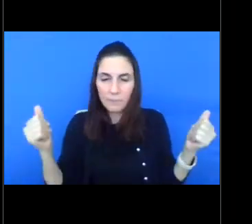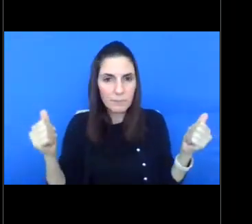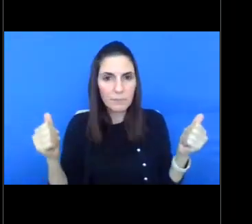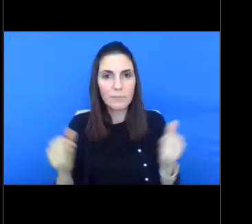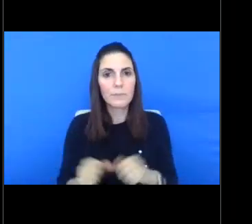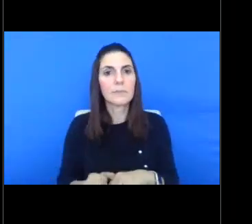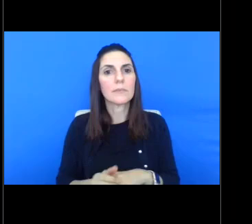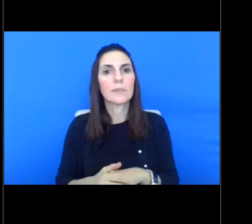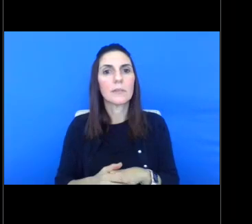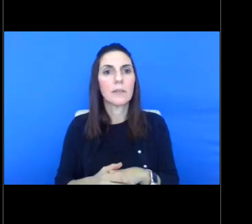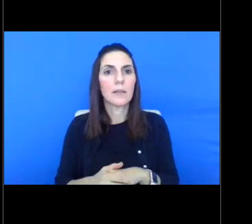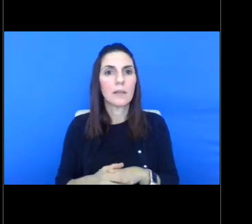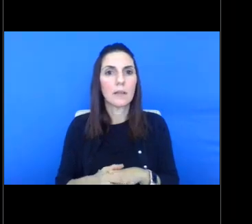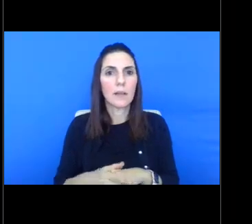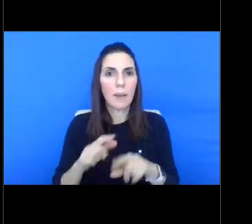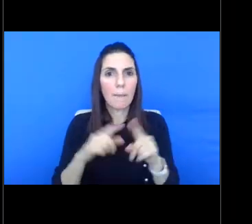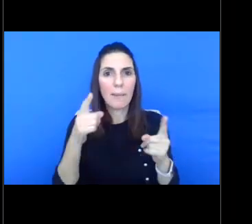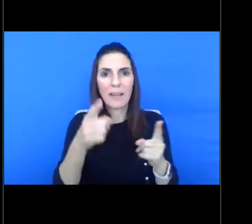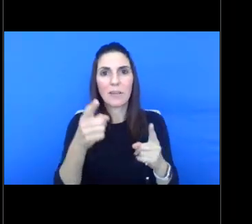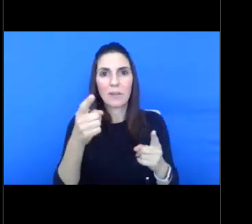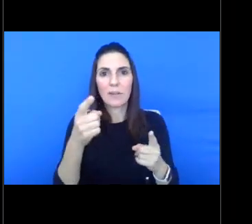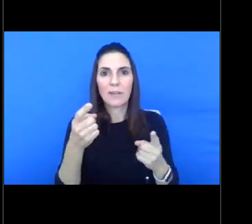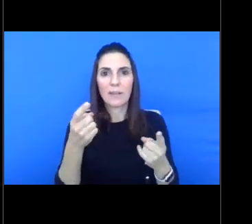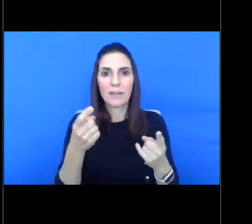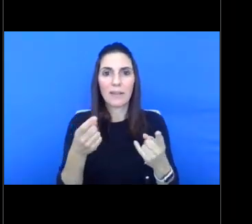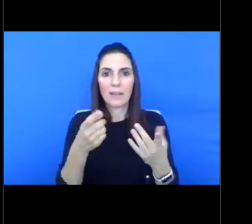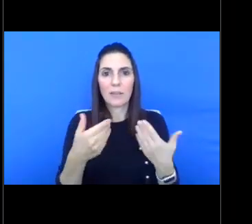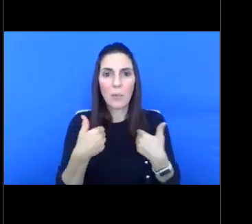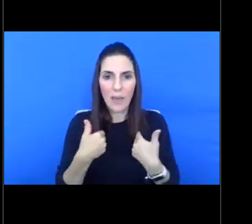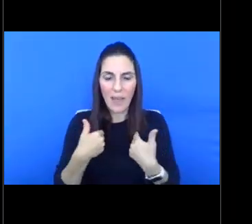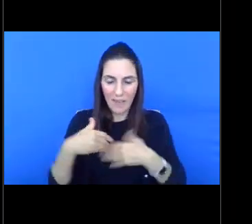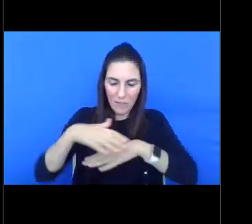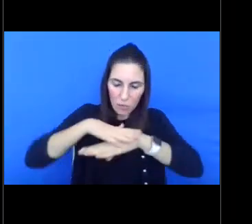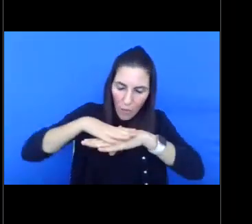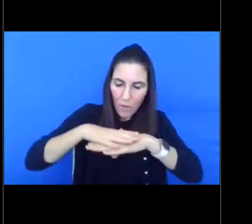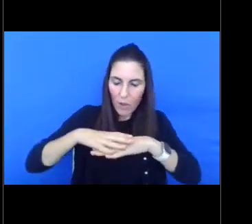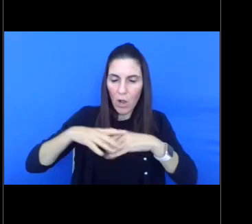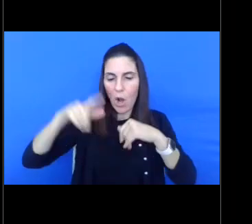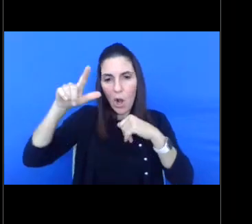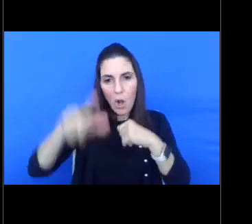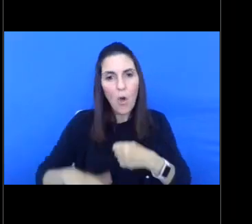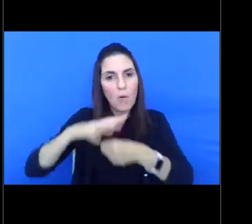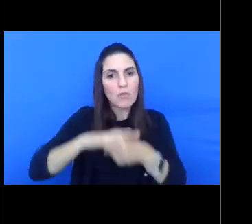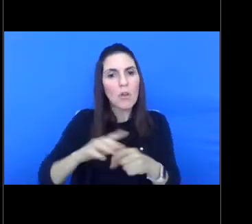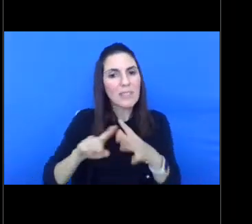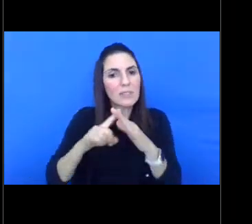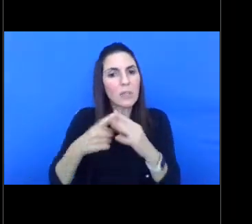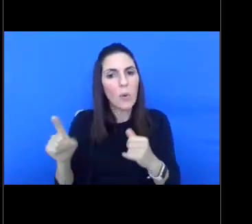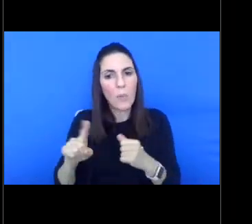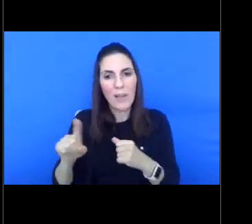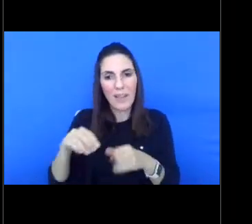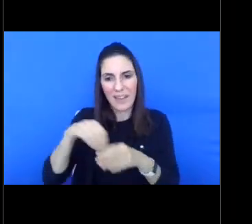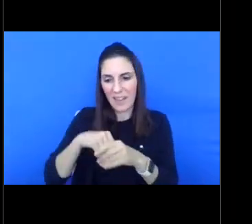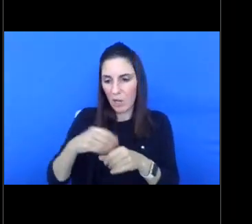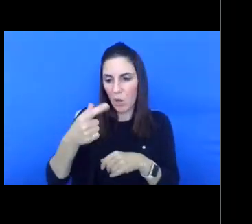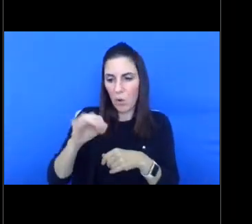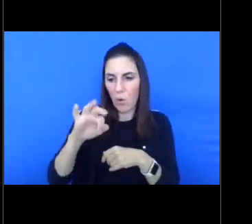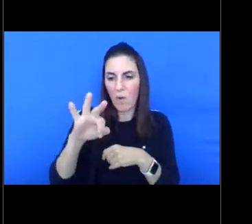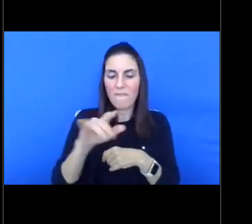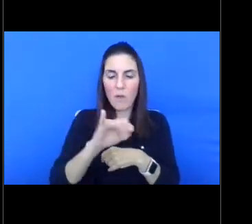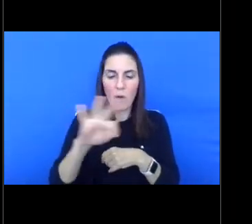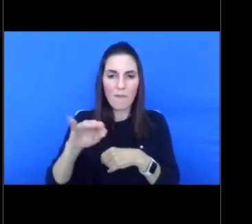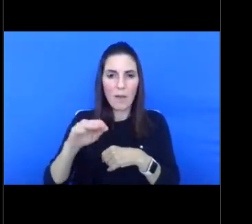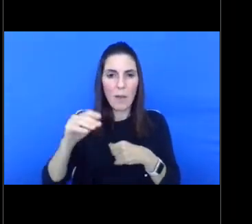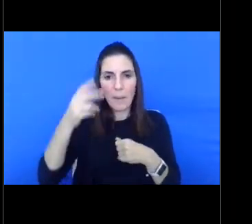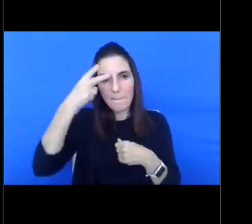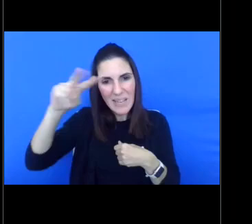Meanwhile, you got yourself a surface low pressure that's starting to form in the Gulf of Mexico. This is about a day before the event is supposed to